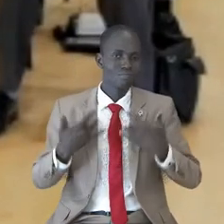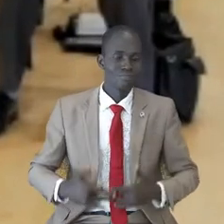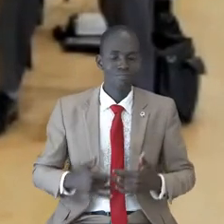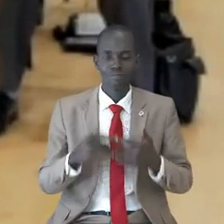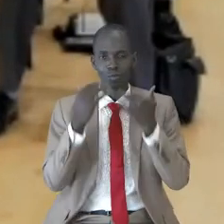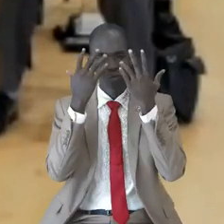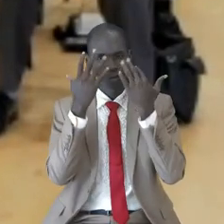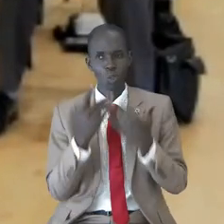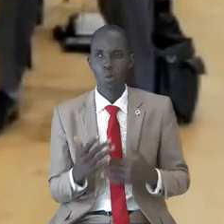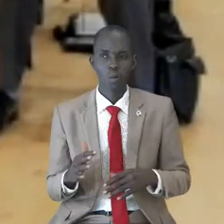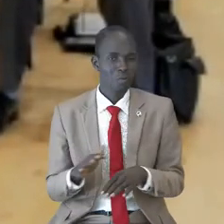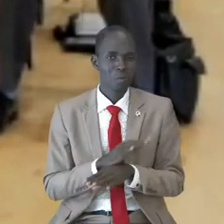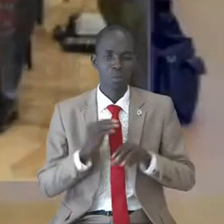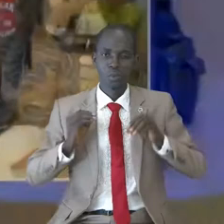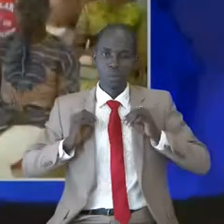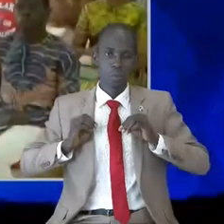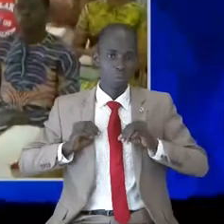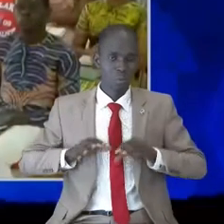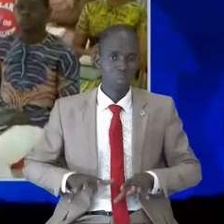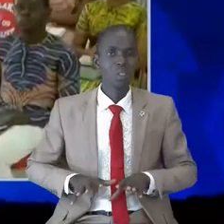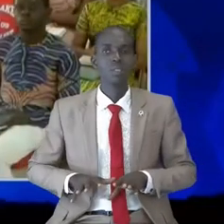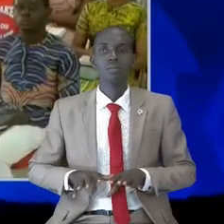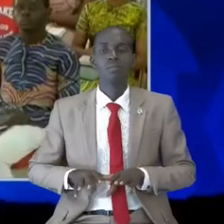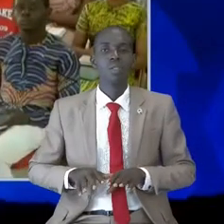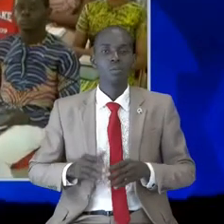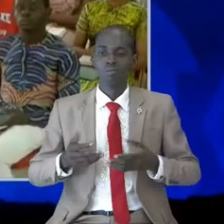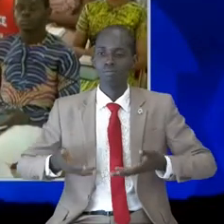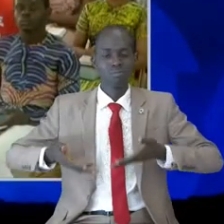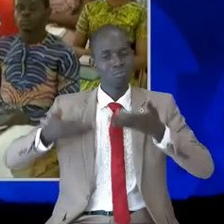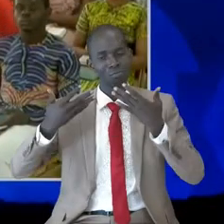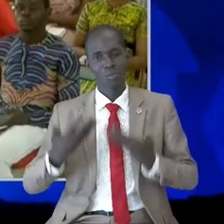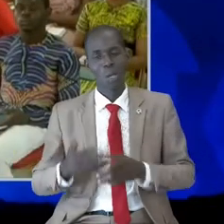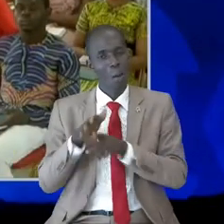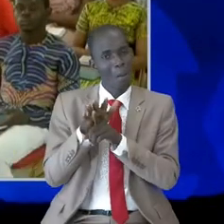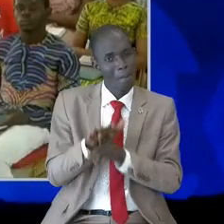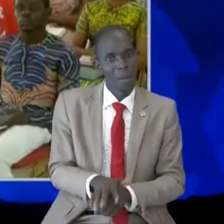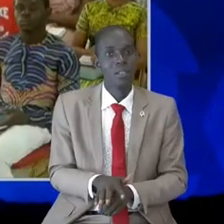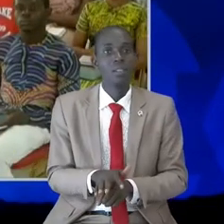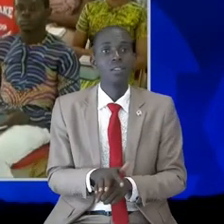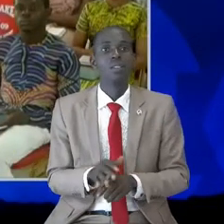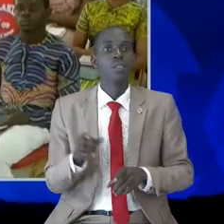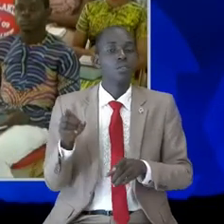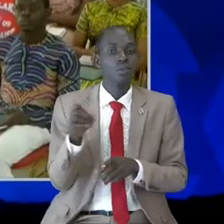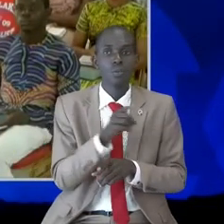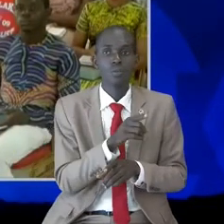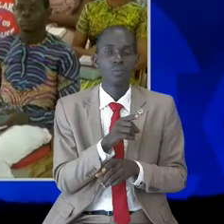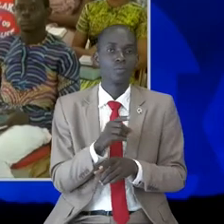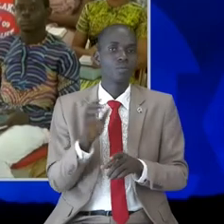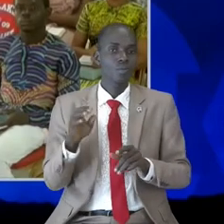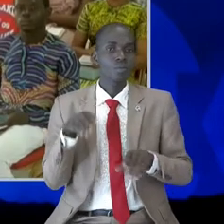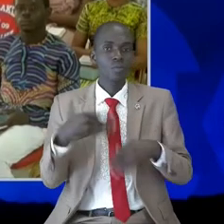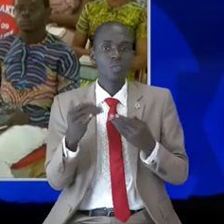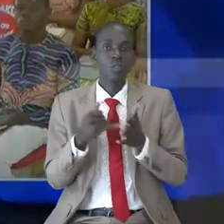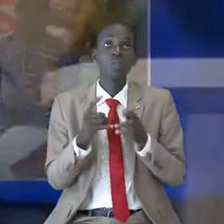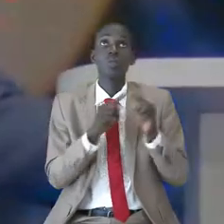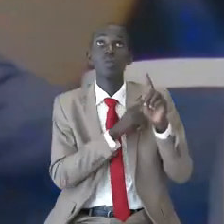sorrowful, disheartened, weighed down, you bring everything to the Lord, and the Lord, as